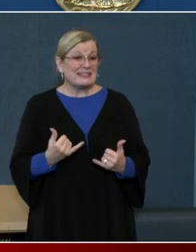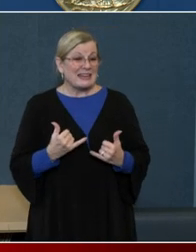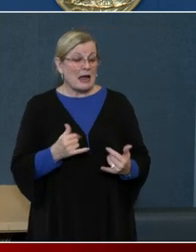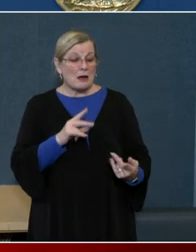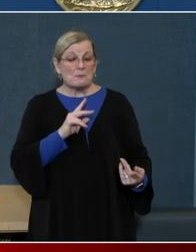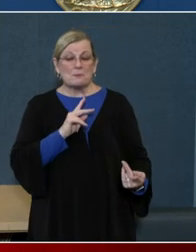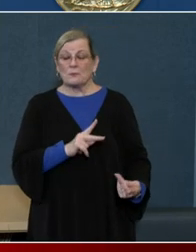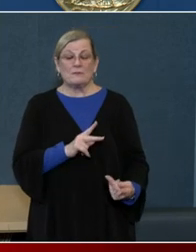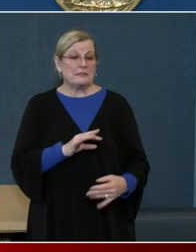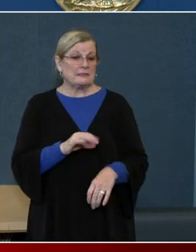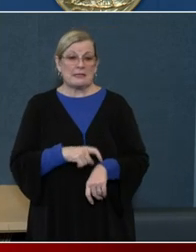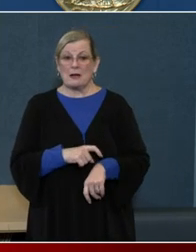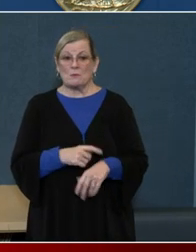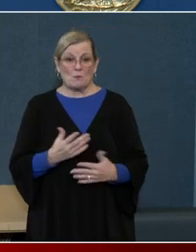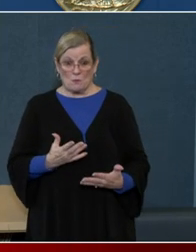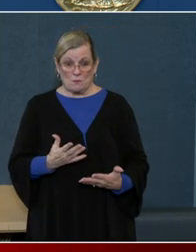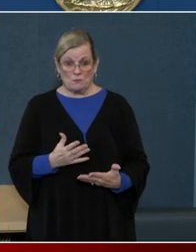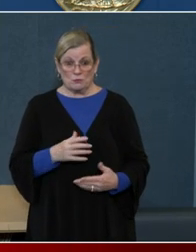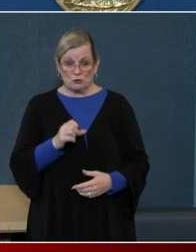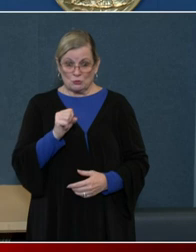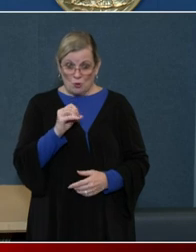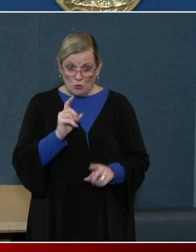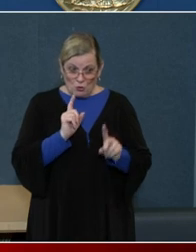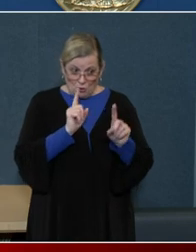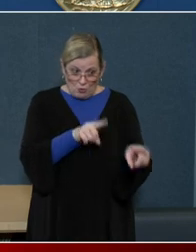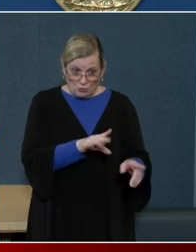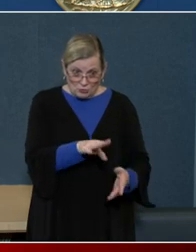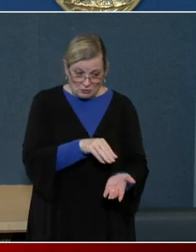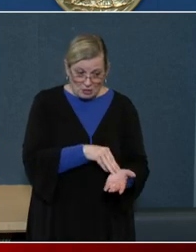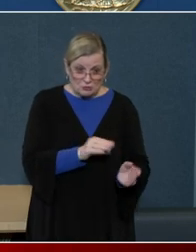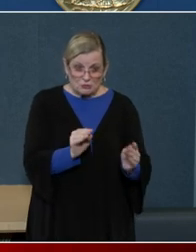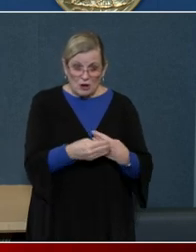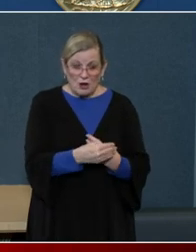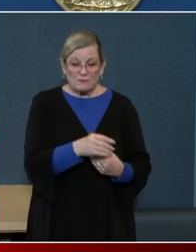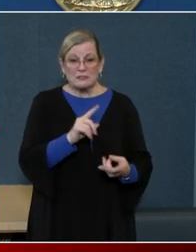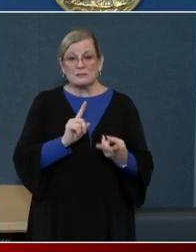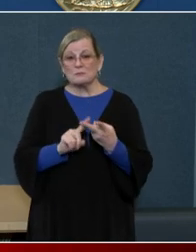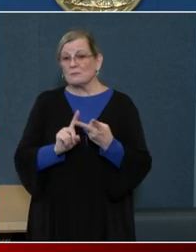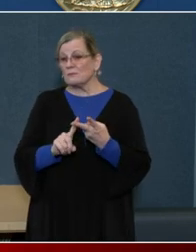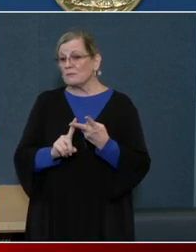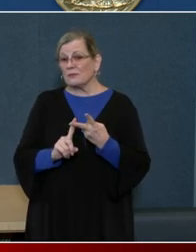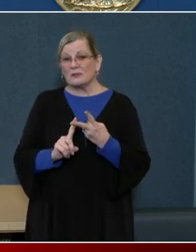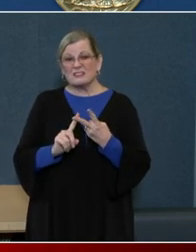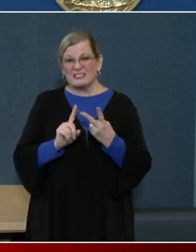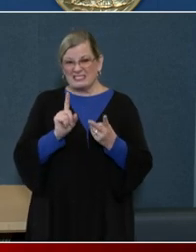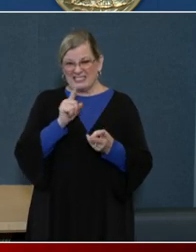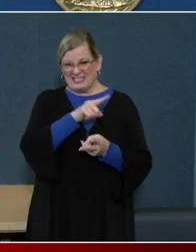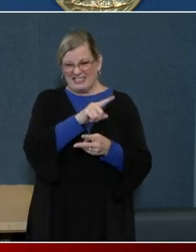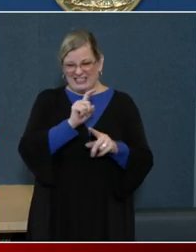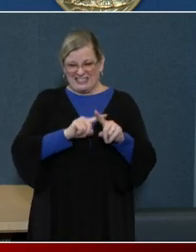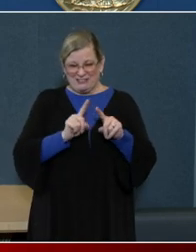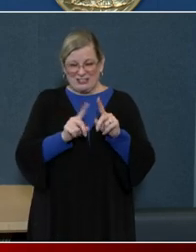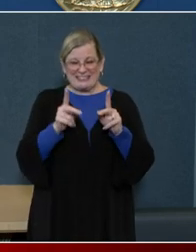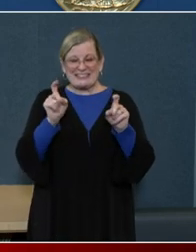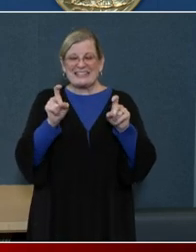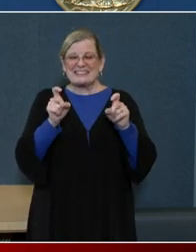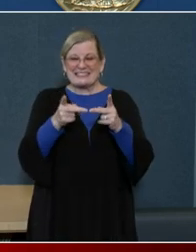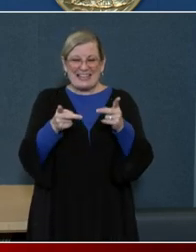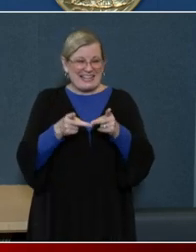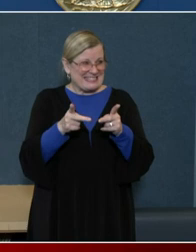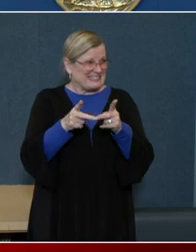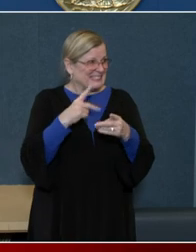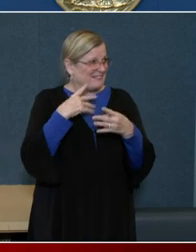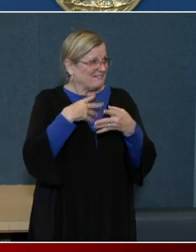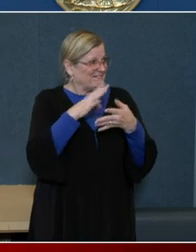So please go to your doctor's office. You may also go to one of these testing sites You need to bring